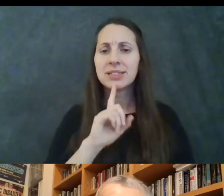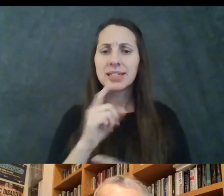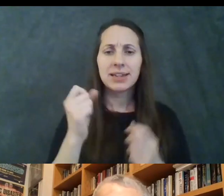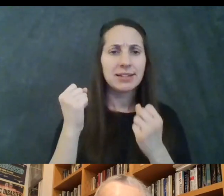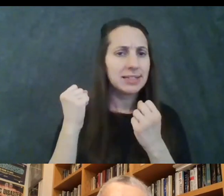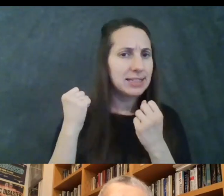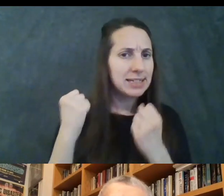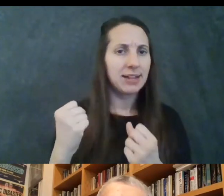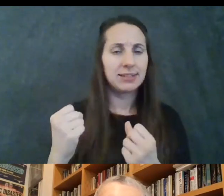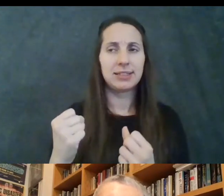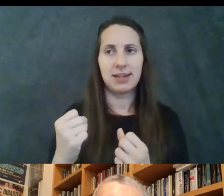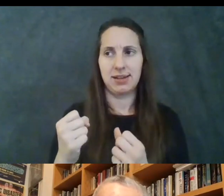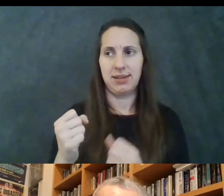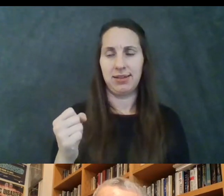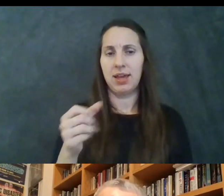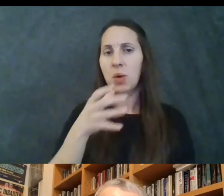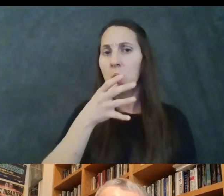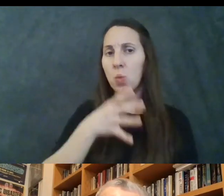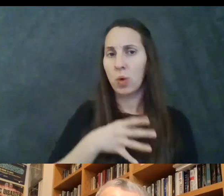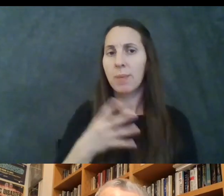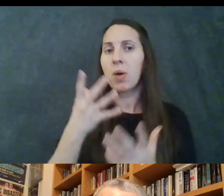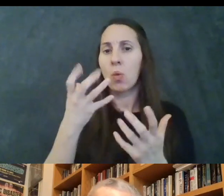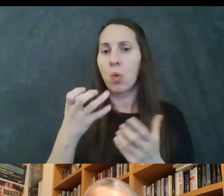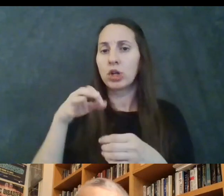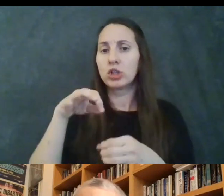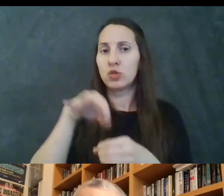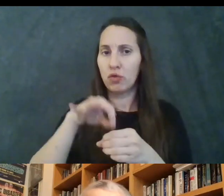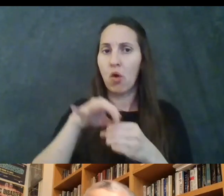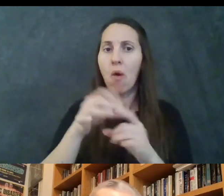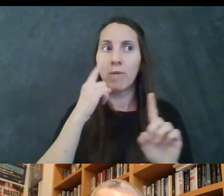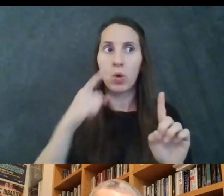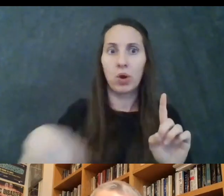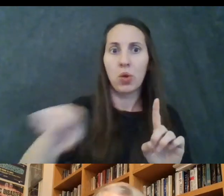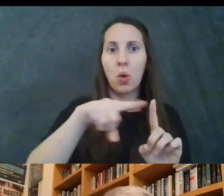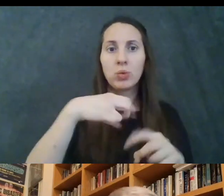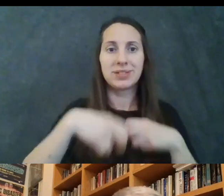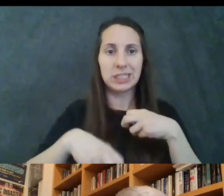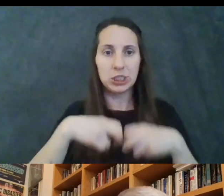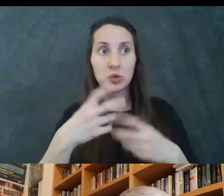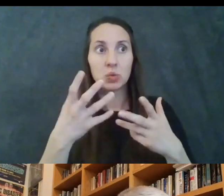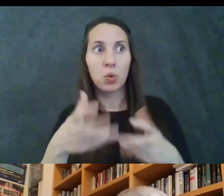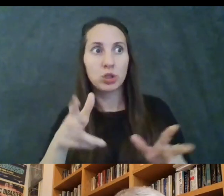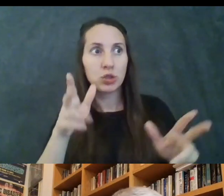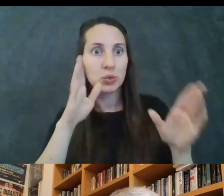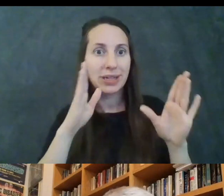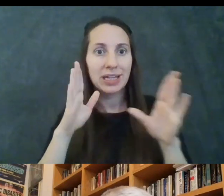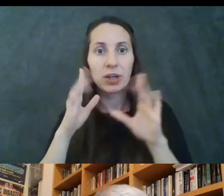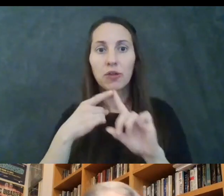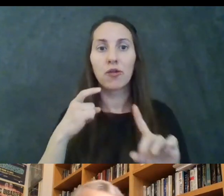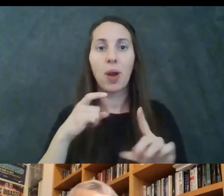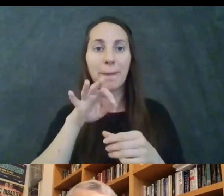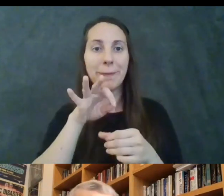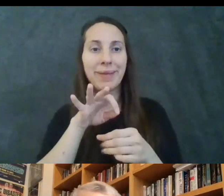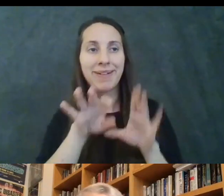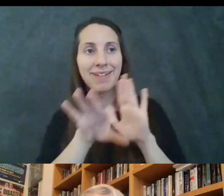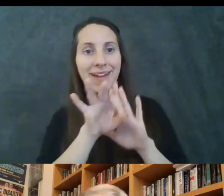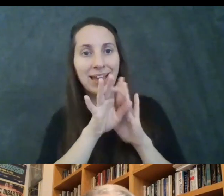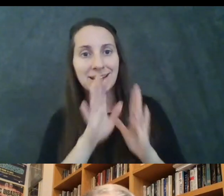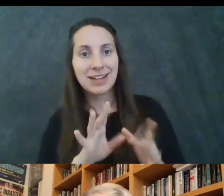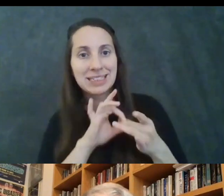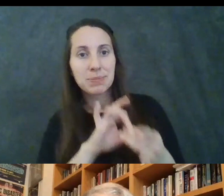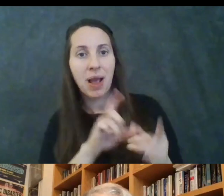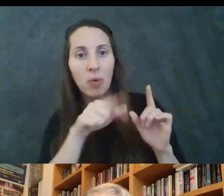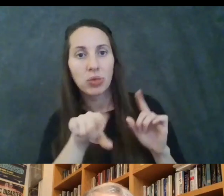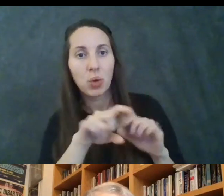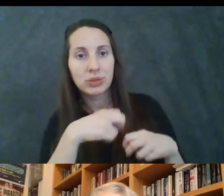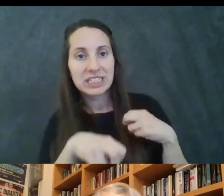with which women wanted to vote these issues, wanted to hear from candidates about these issues. They were core